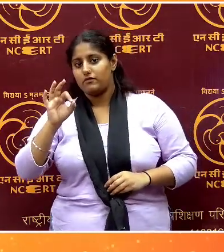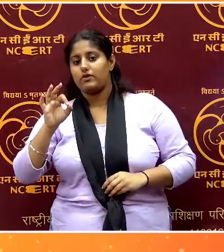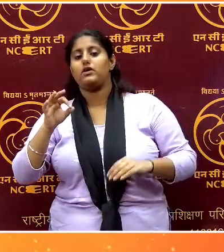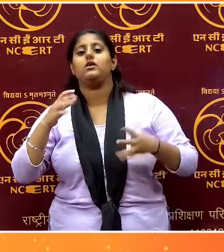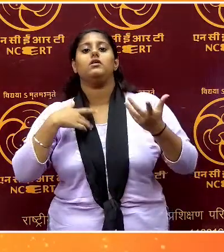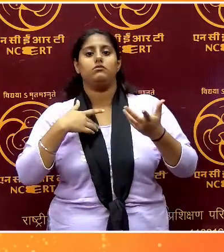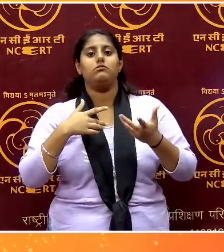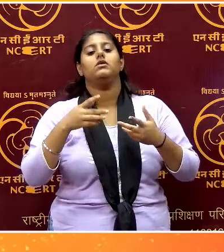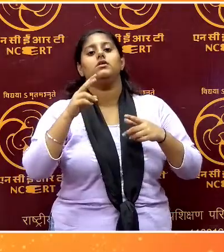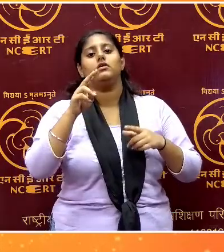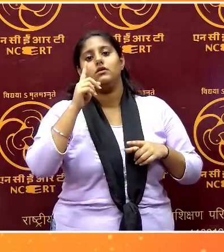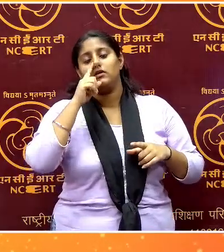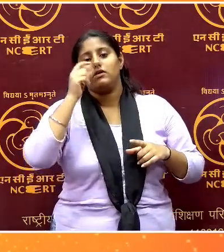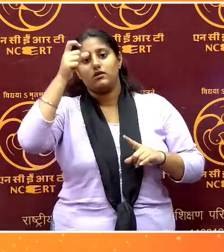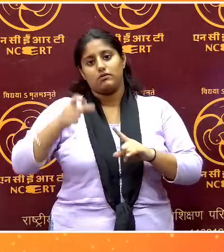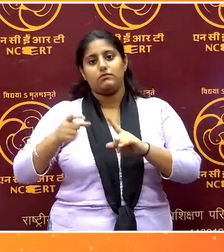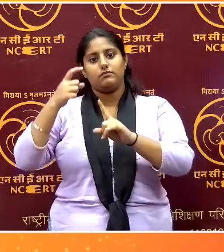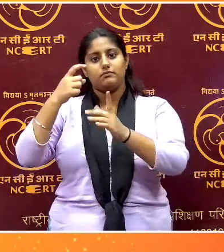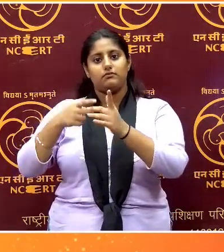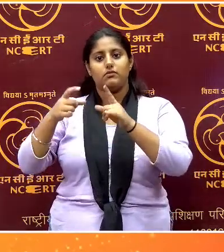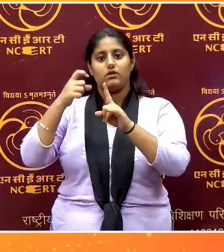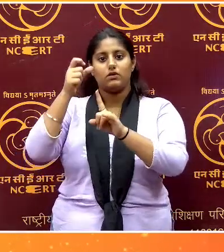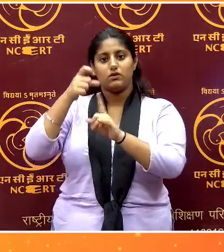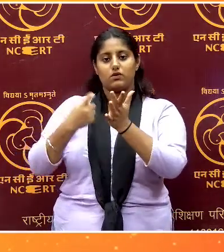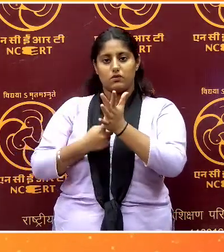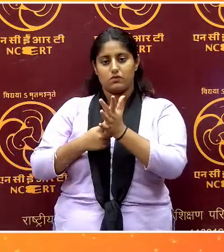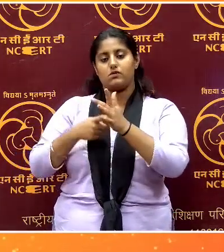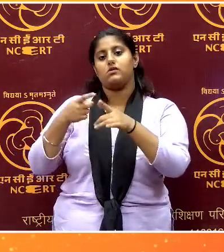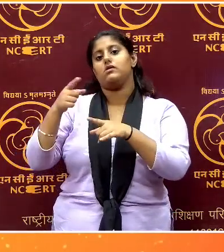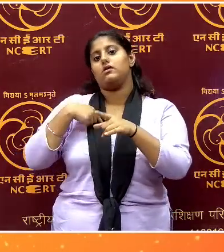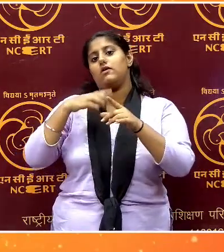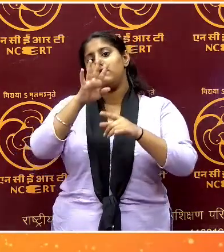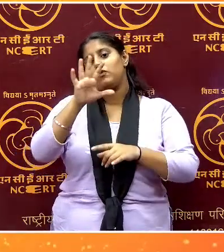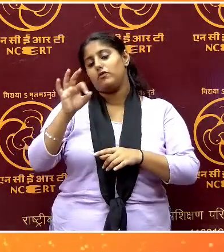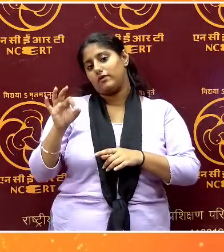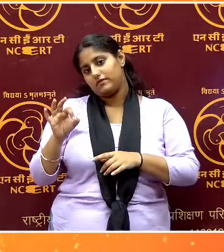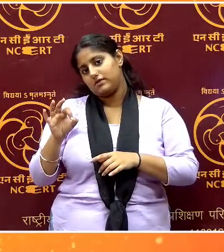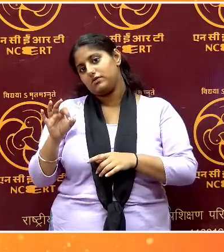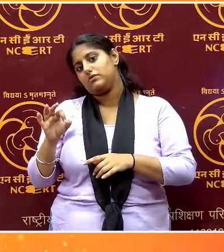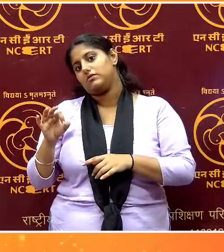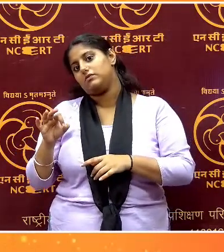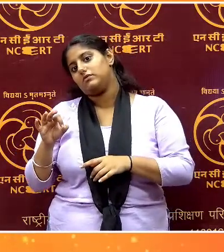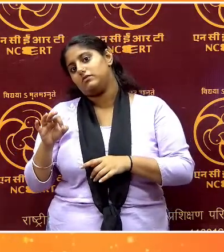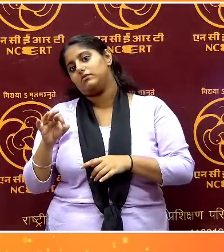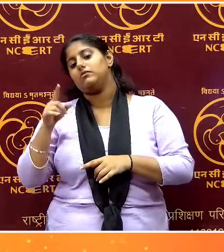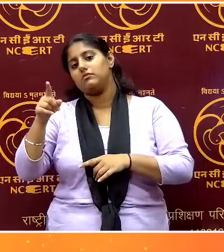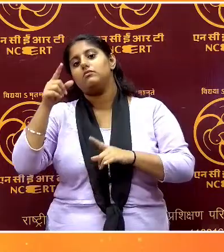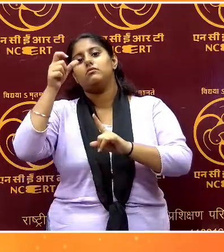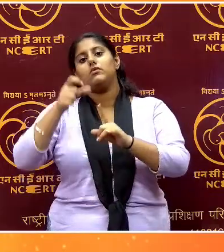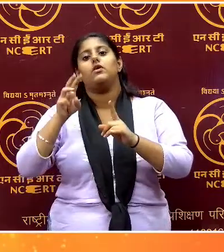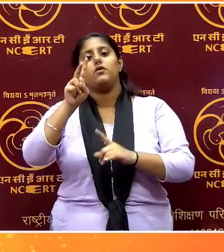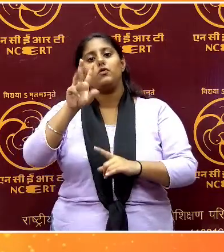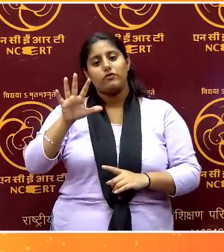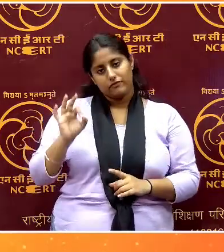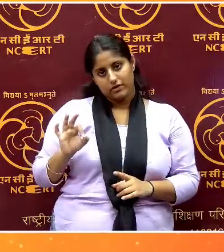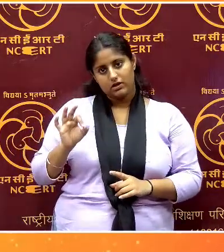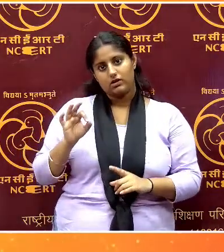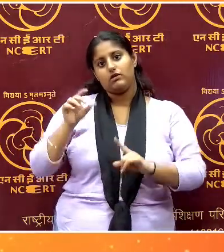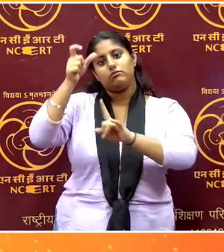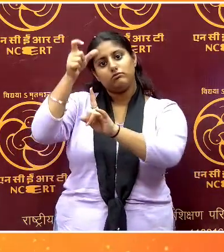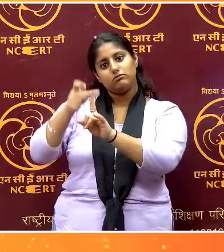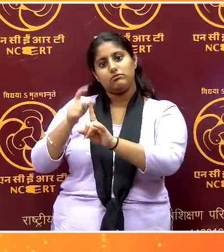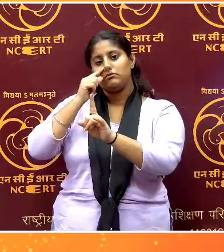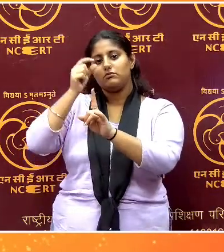300, Ruxana 100, Jasmeet 450, Jethalal 250 and Poonam